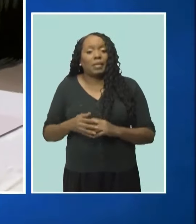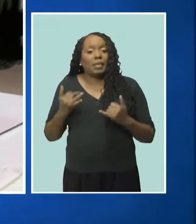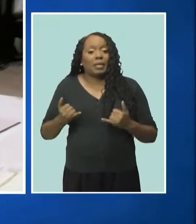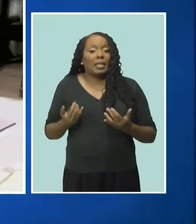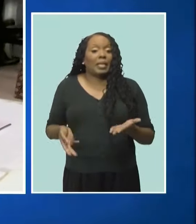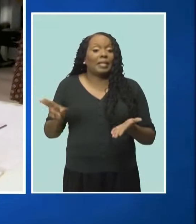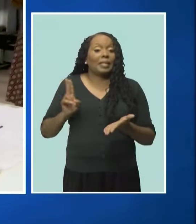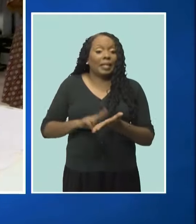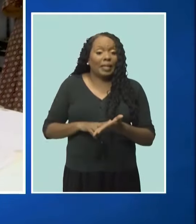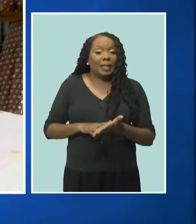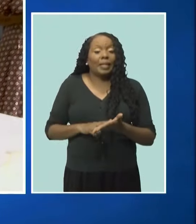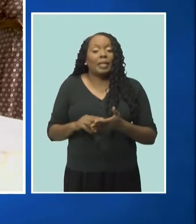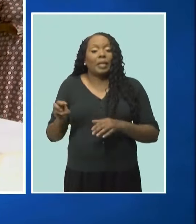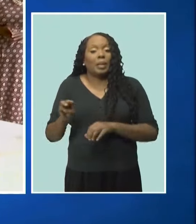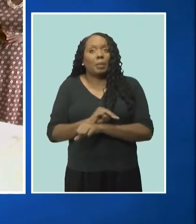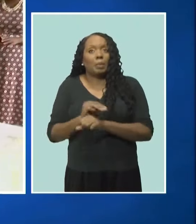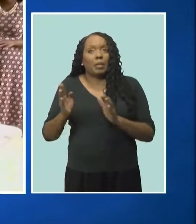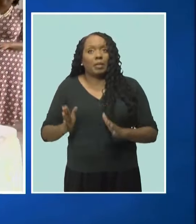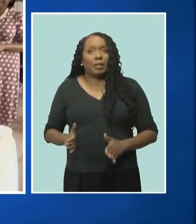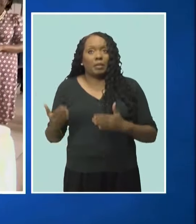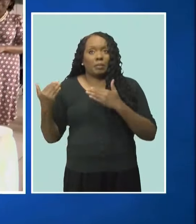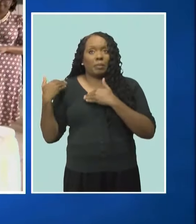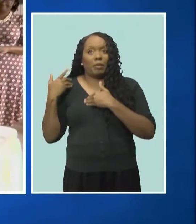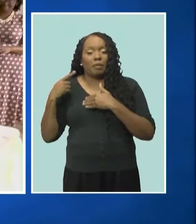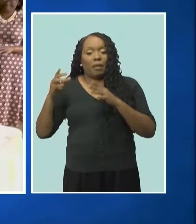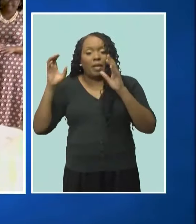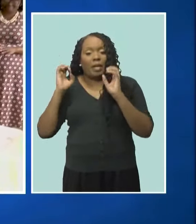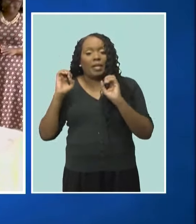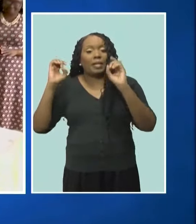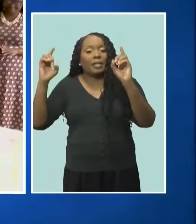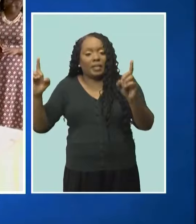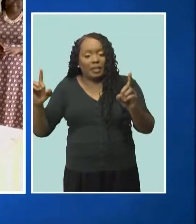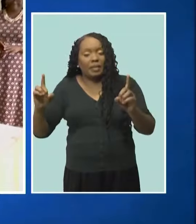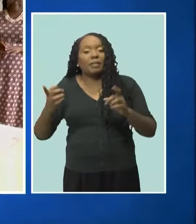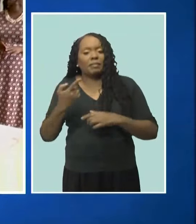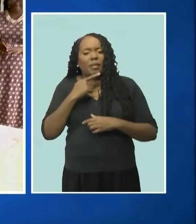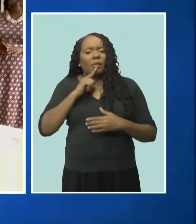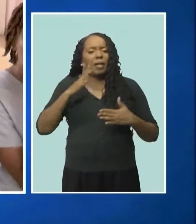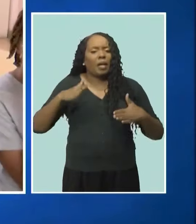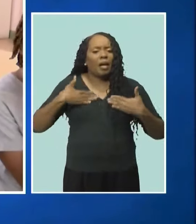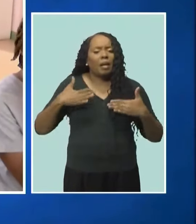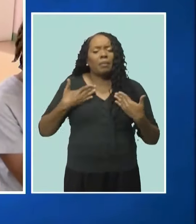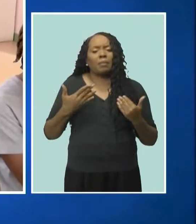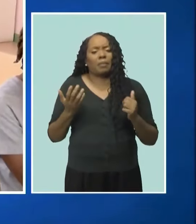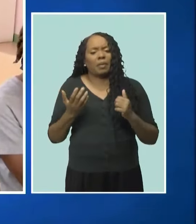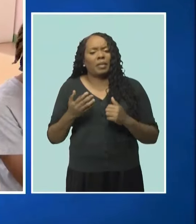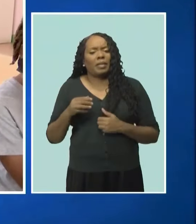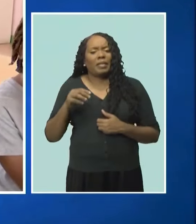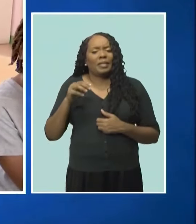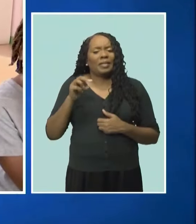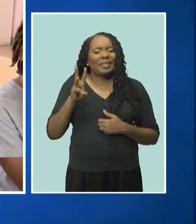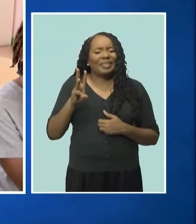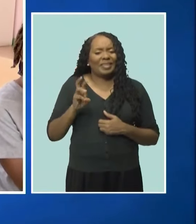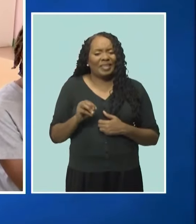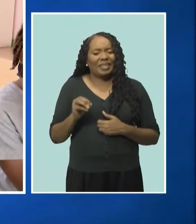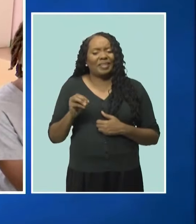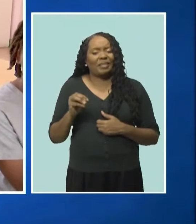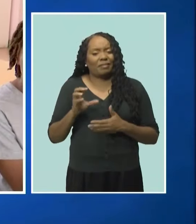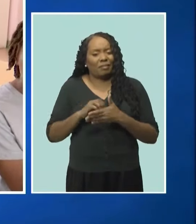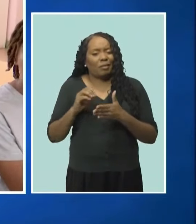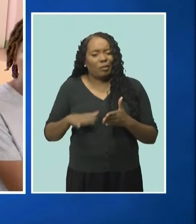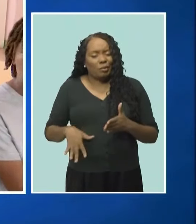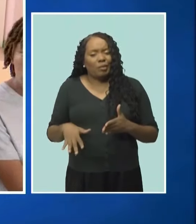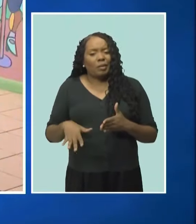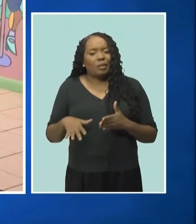memorandum of understanding to formalize the partnership, Minister of Education Kay McConney said she would pleased that after a rigorous